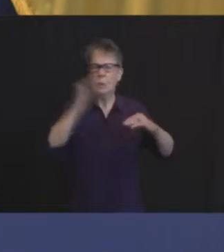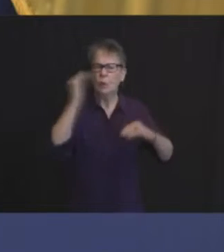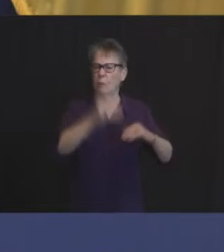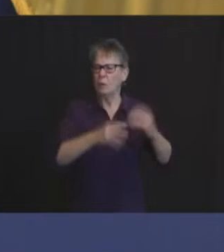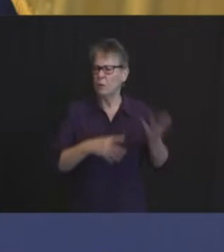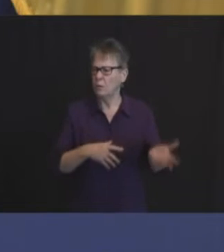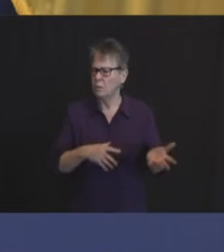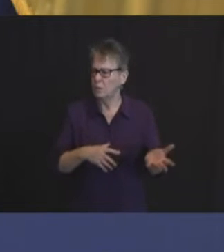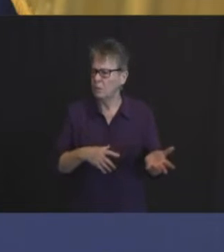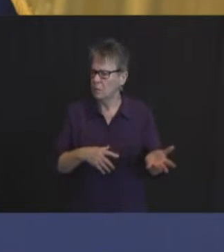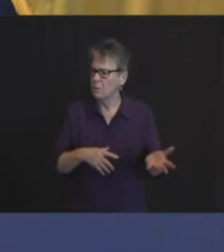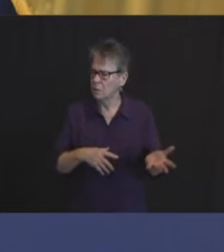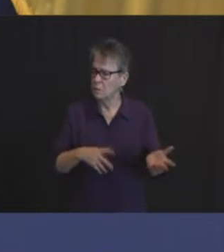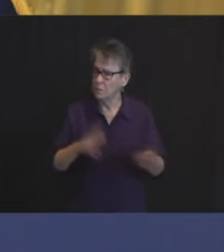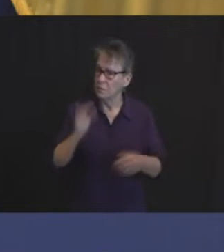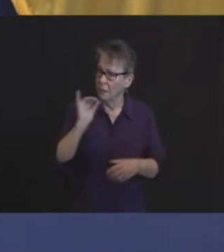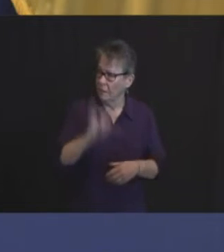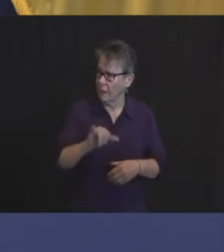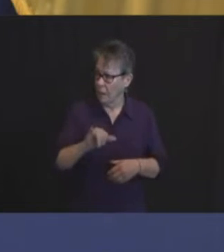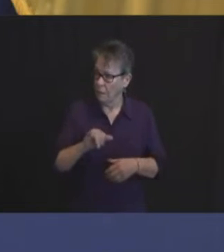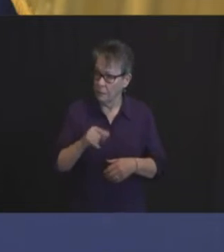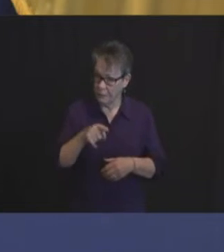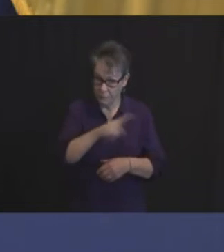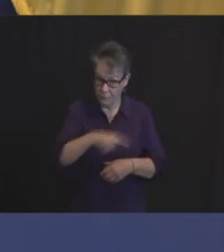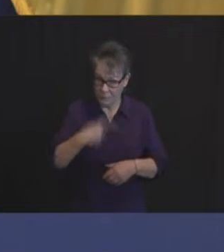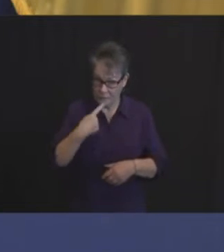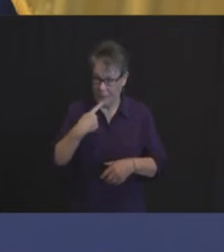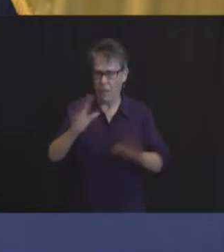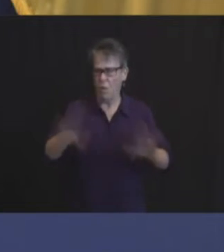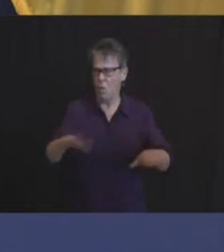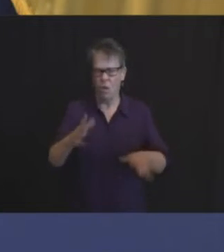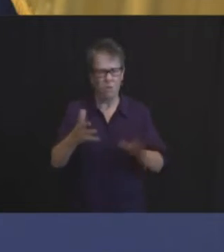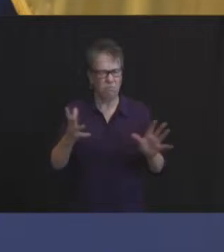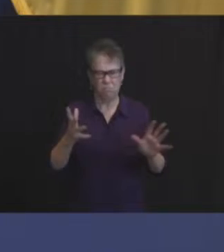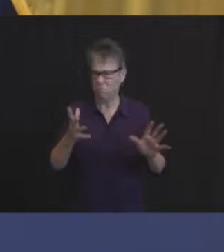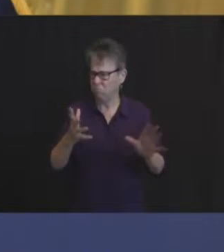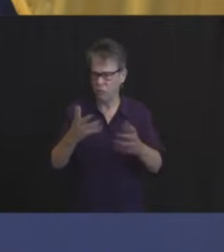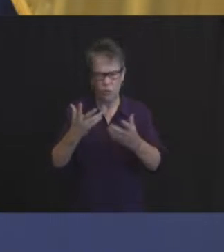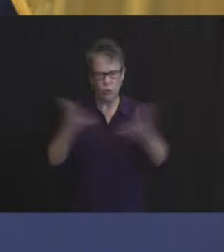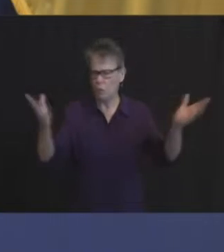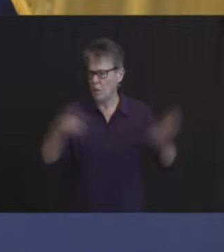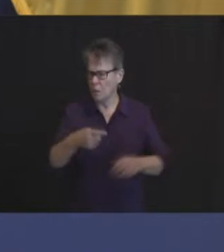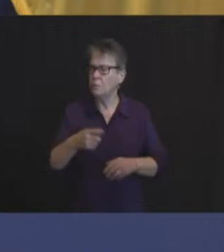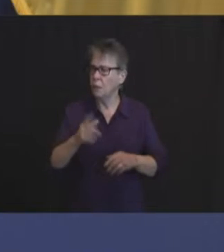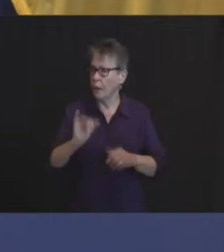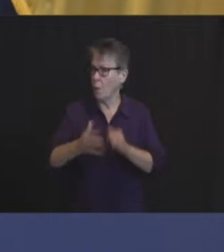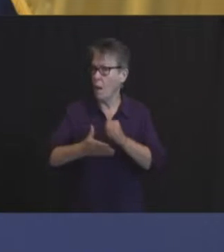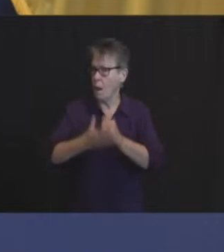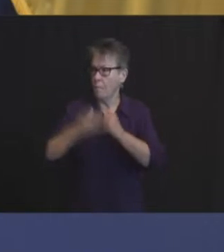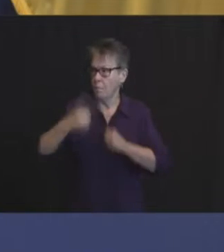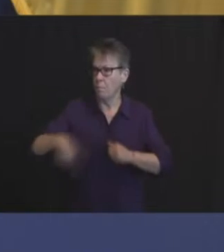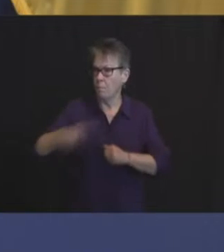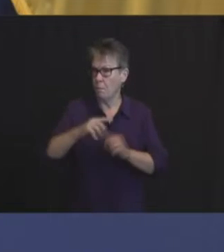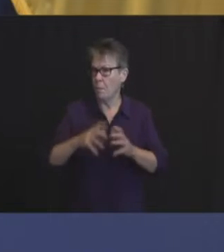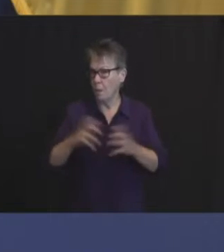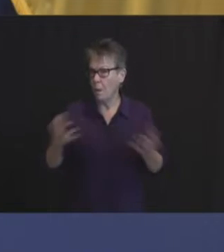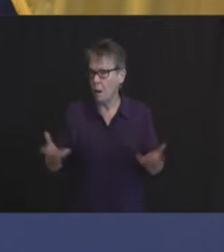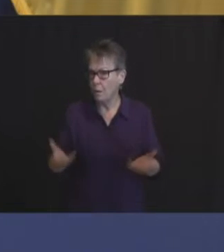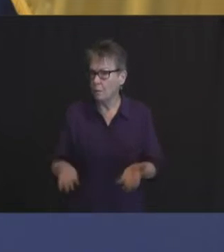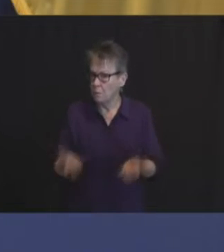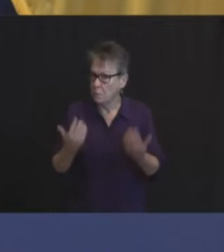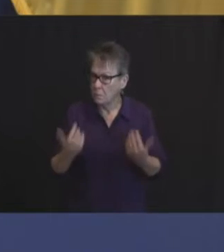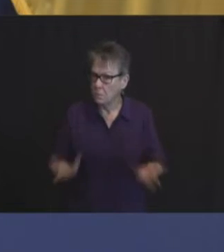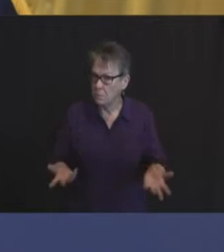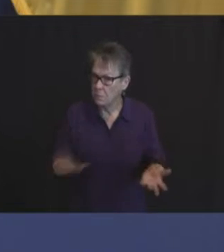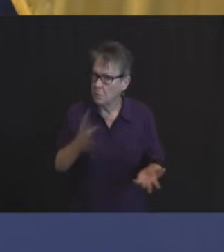my ask list. I would just say, and Judy should talk about how she purchases beer, and